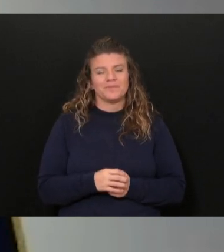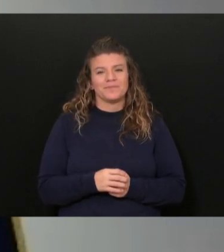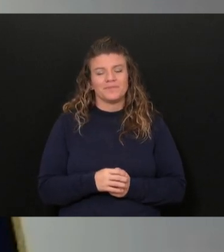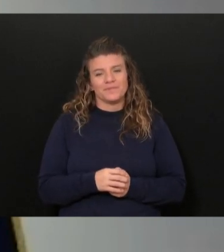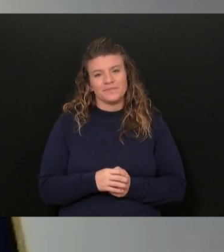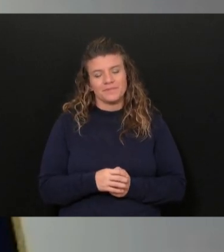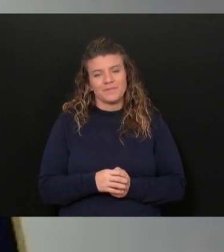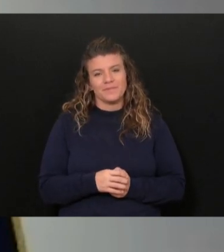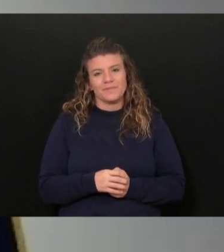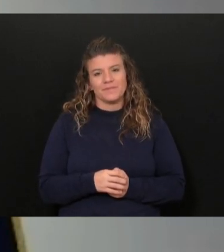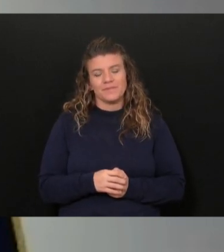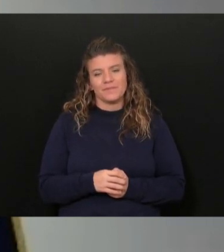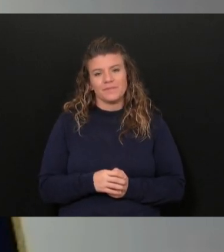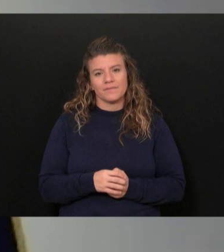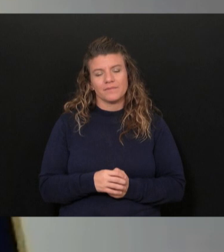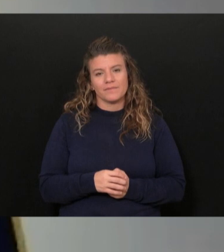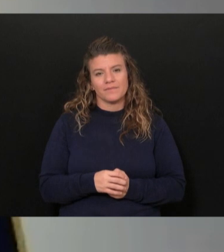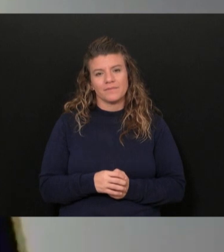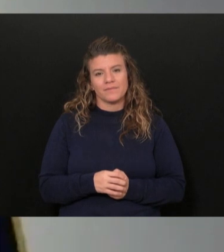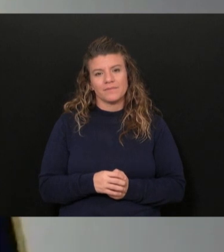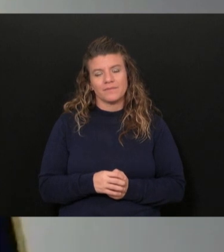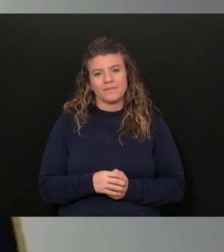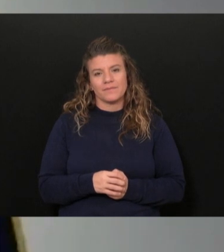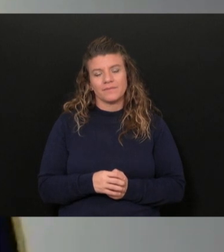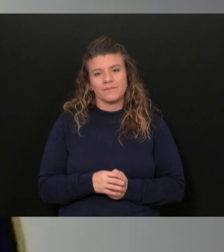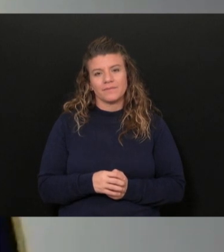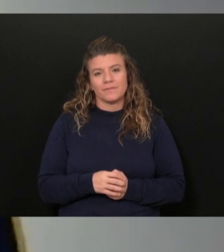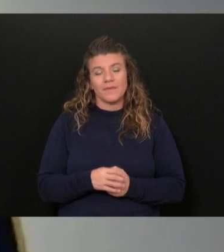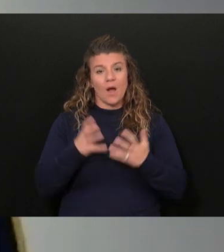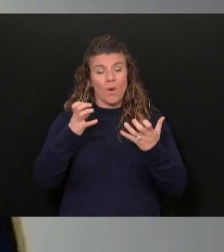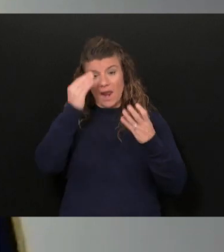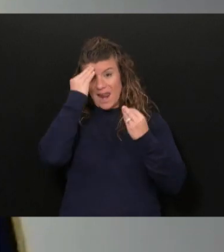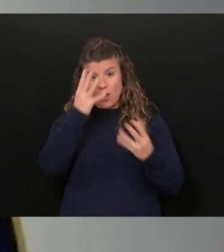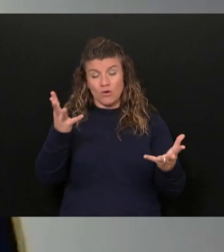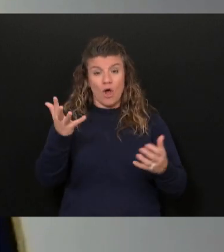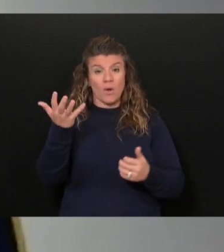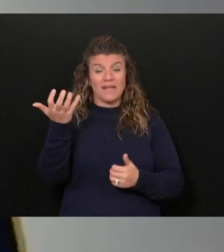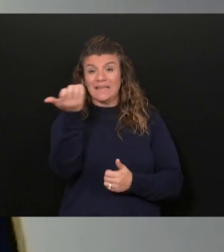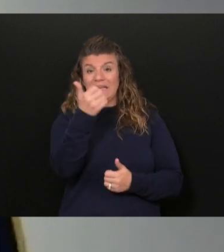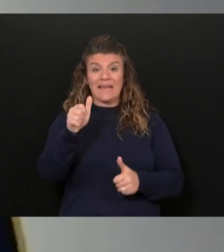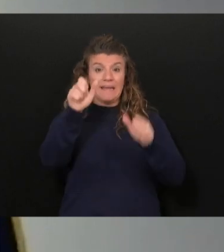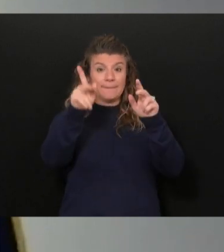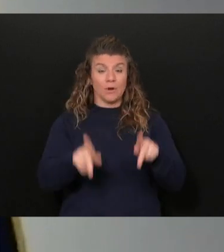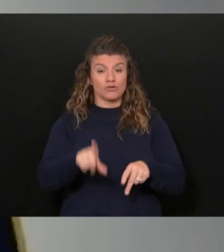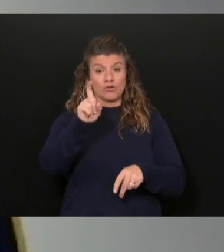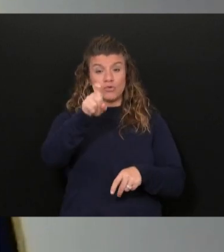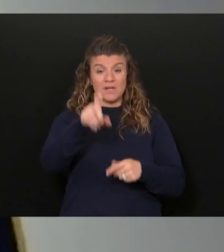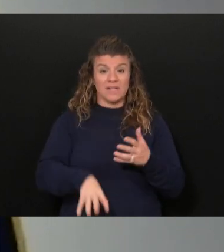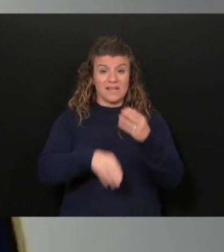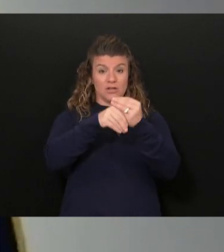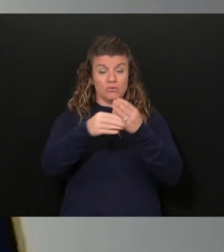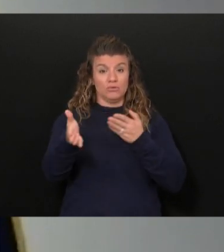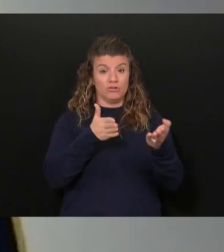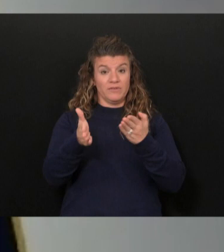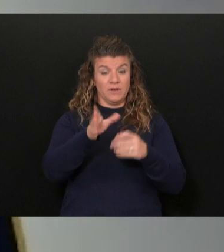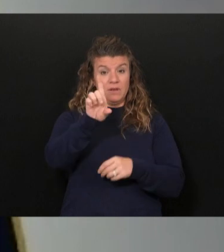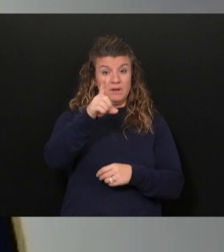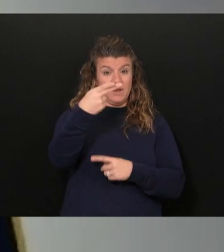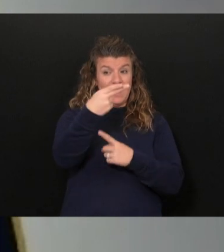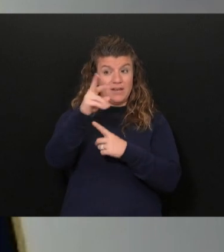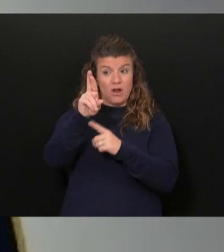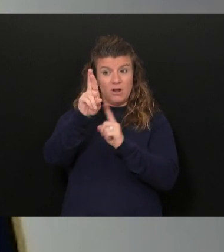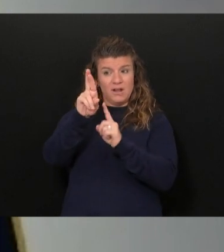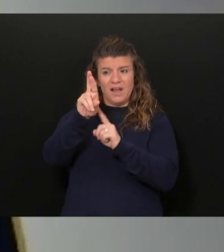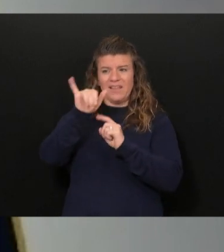can, go back to the previous question and say anyone out there that needs additional services, DHHR is a safety